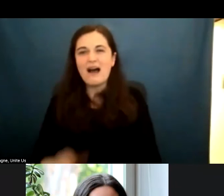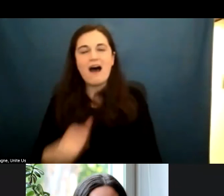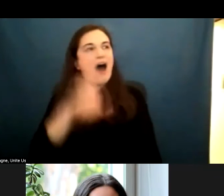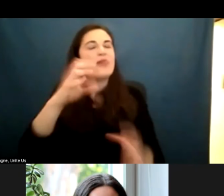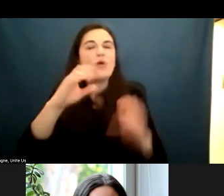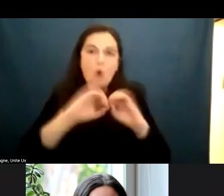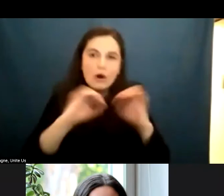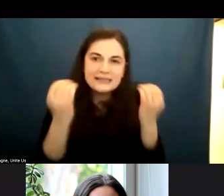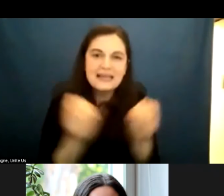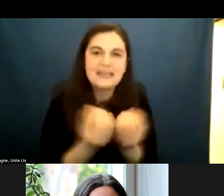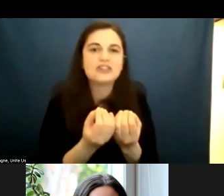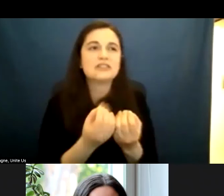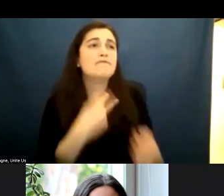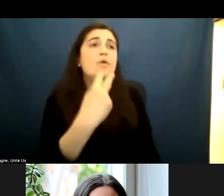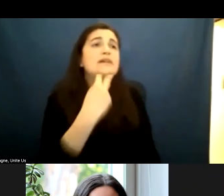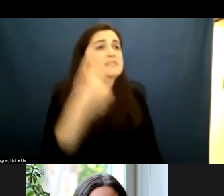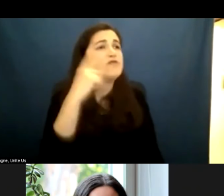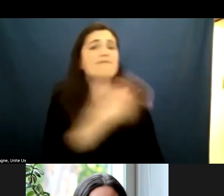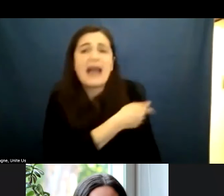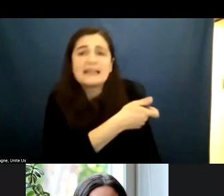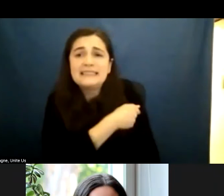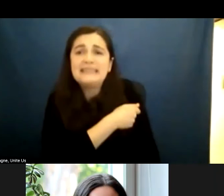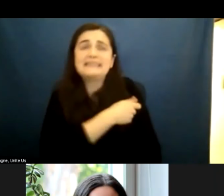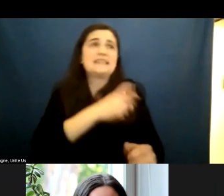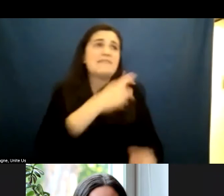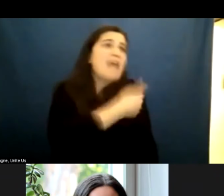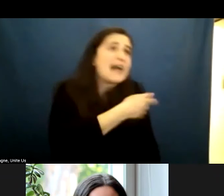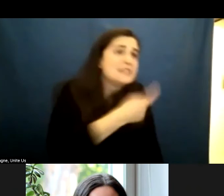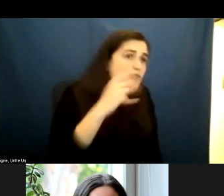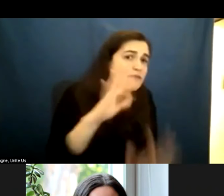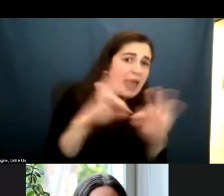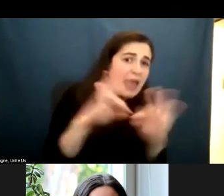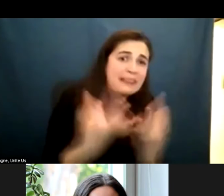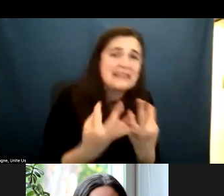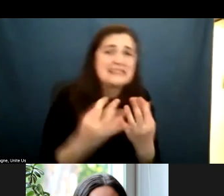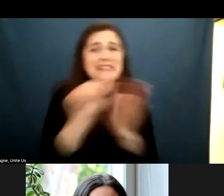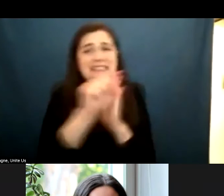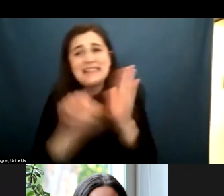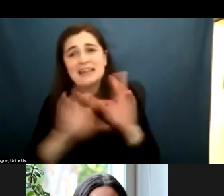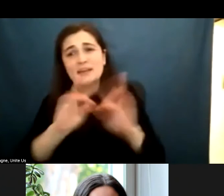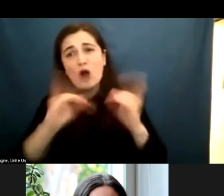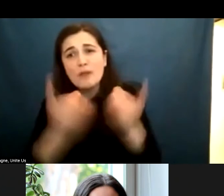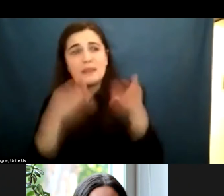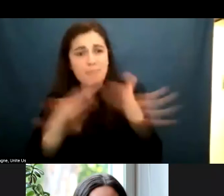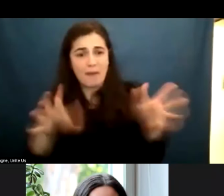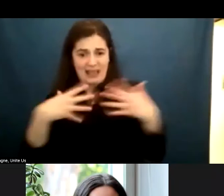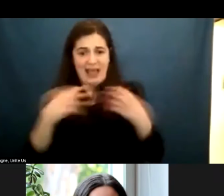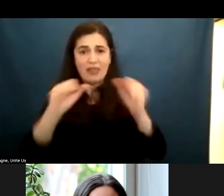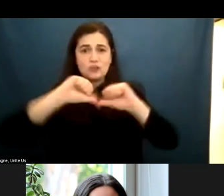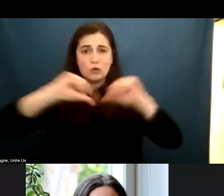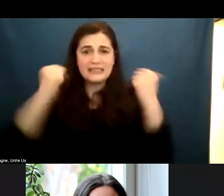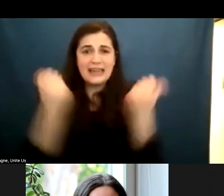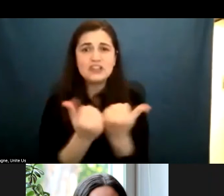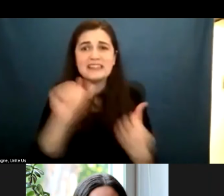for Vaccines, Vaccinate Your Family, immunize.org, state departments of health, the public health associations, the